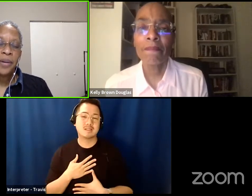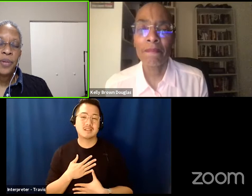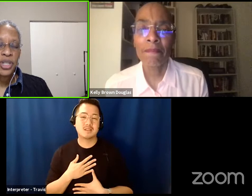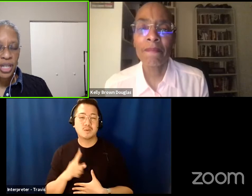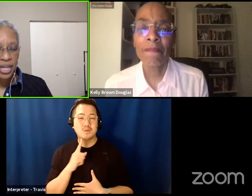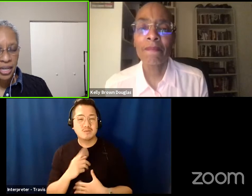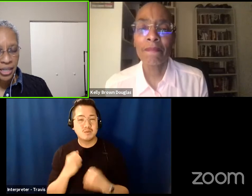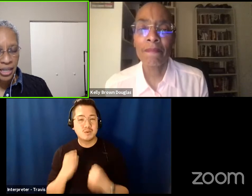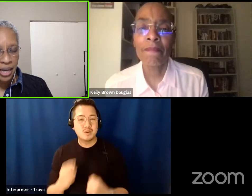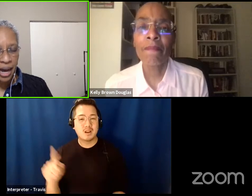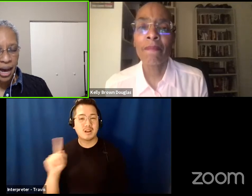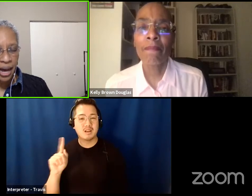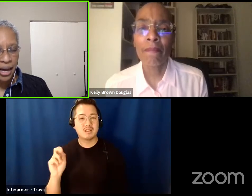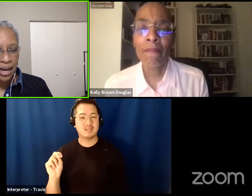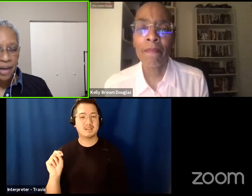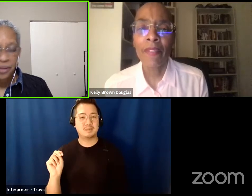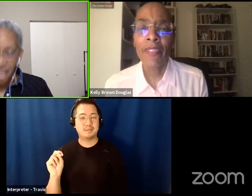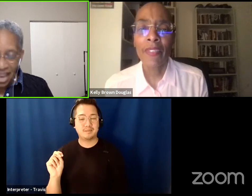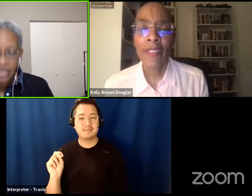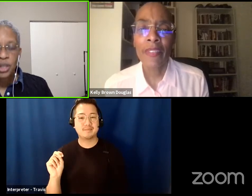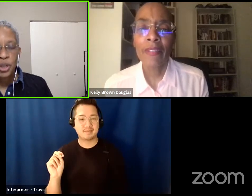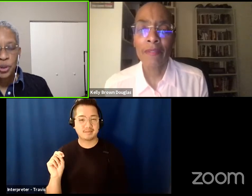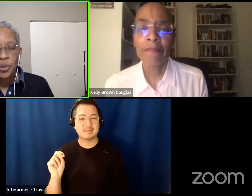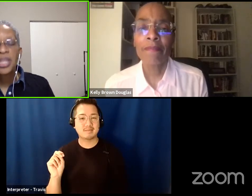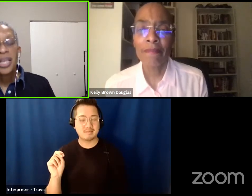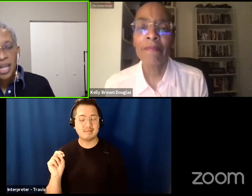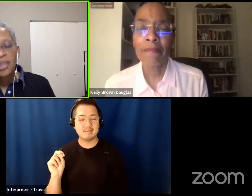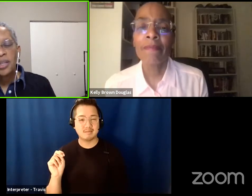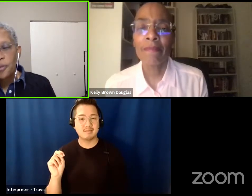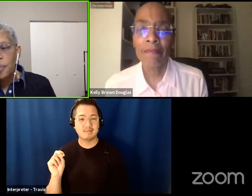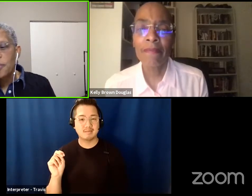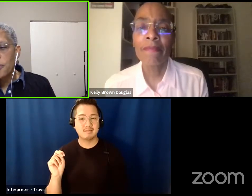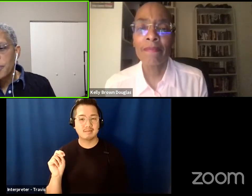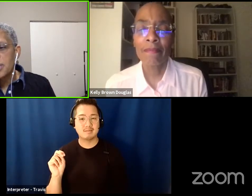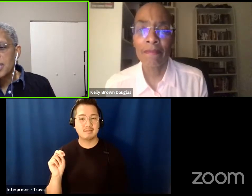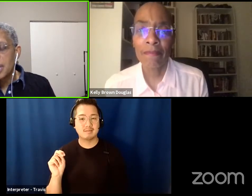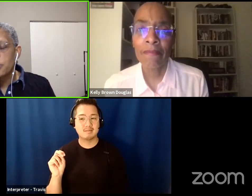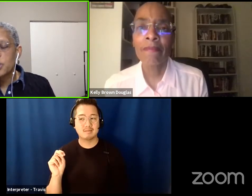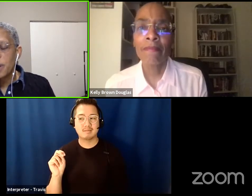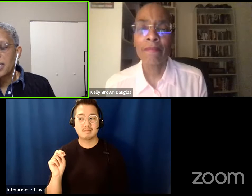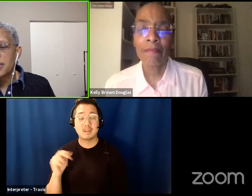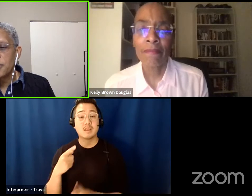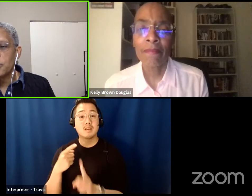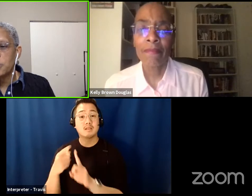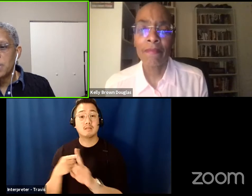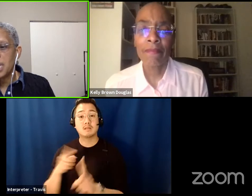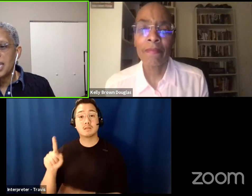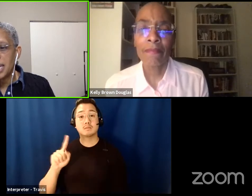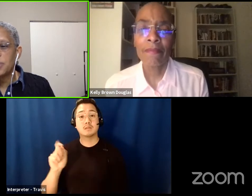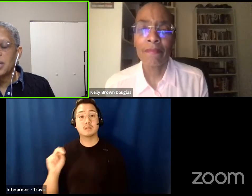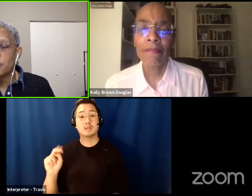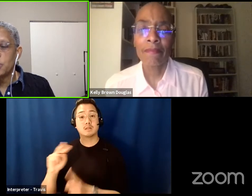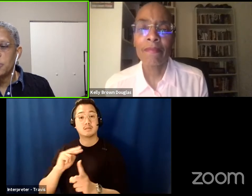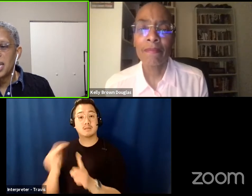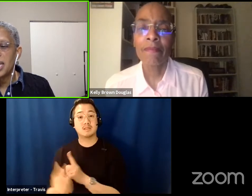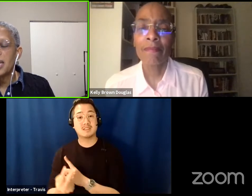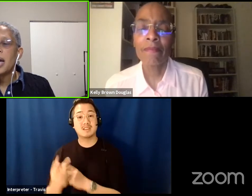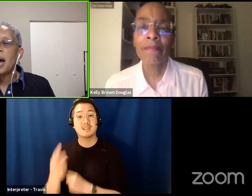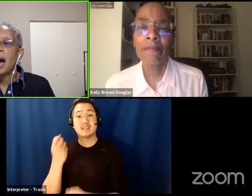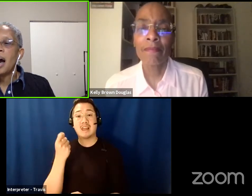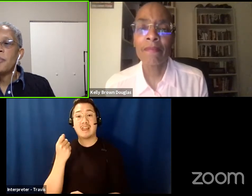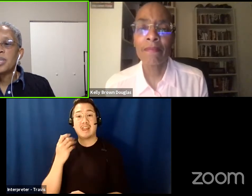zen, which is... which has to do with, from a Zen perspective, it would be, the emptying would